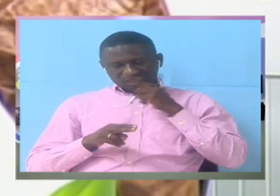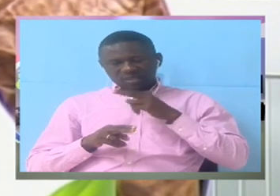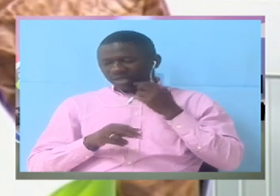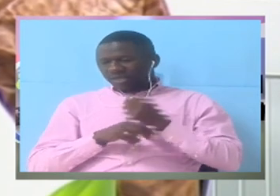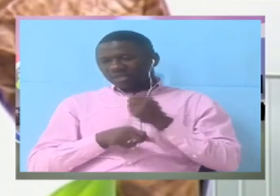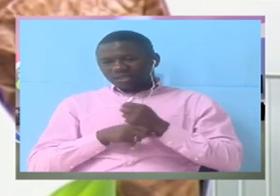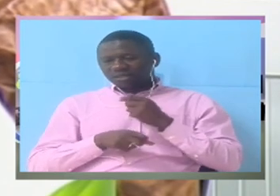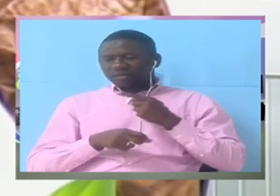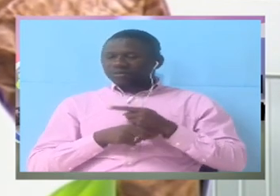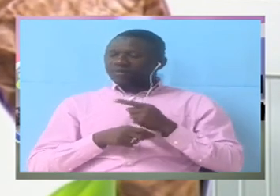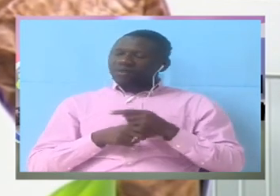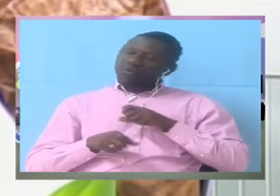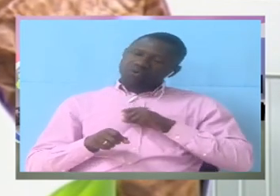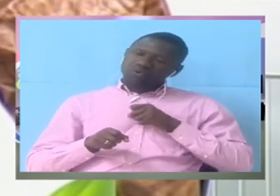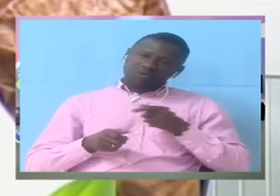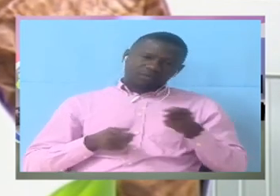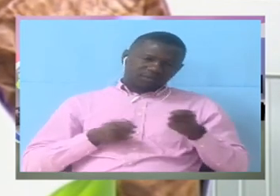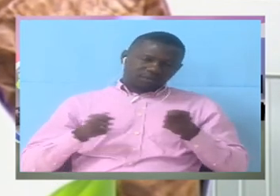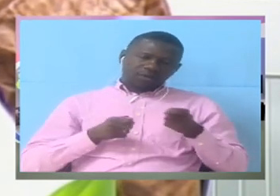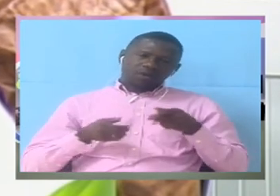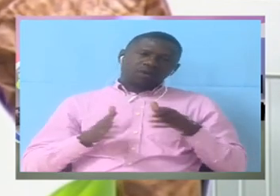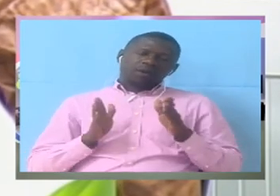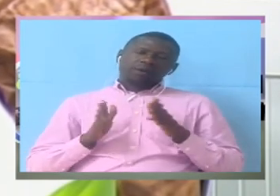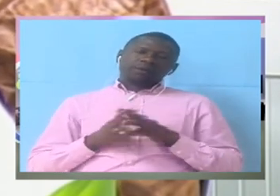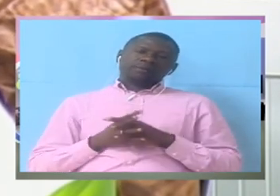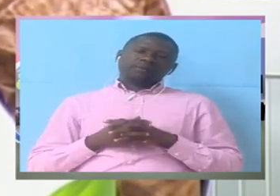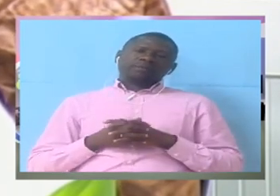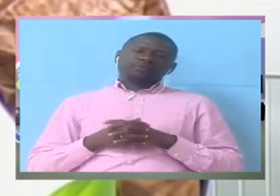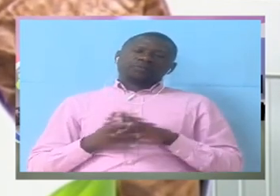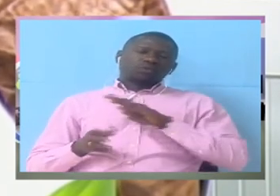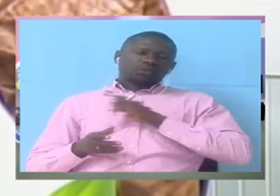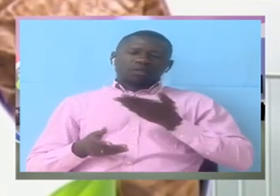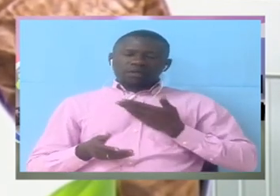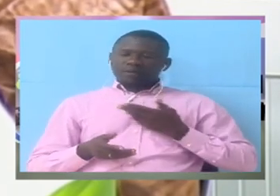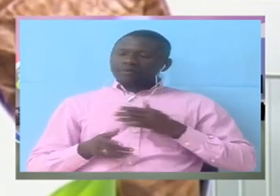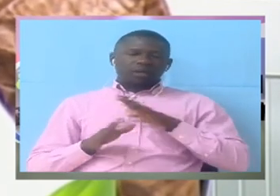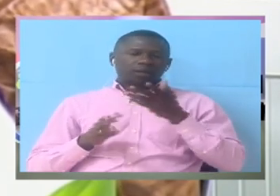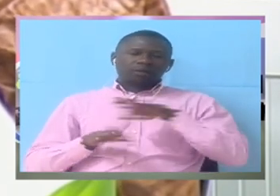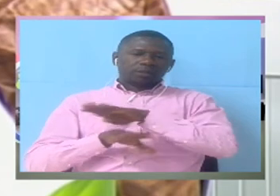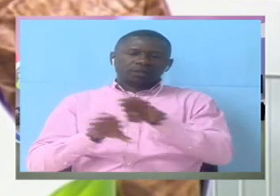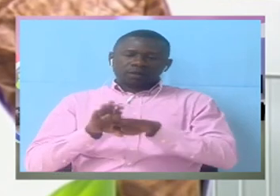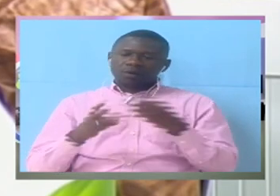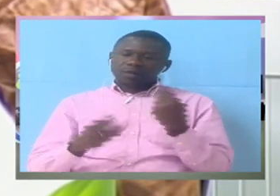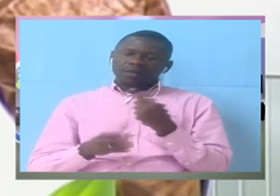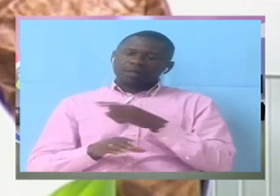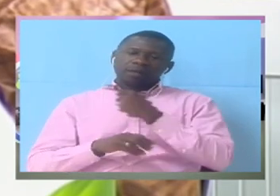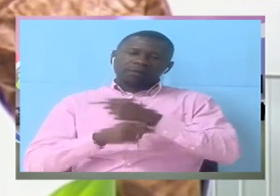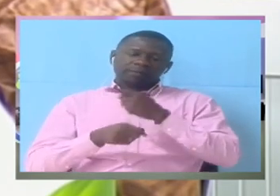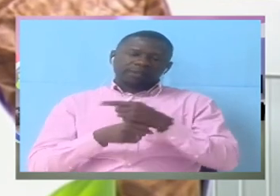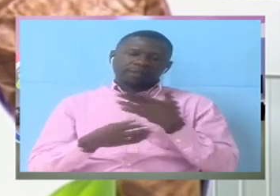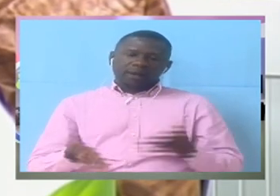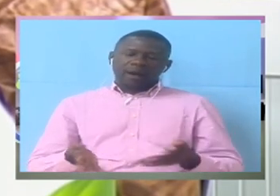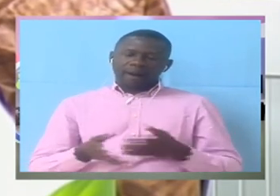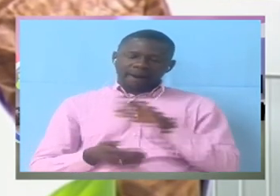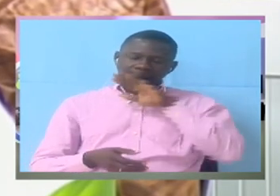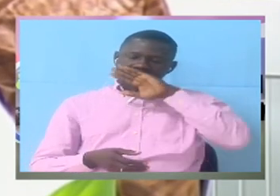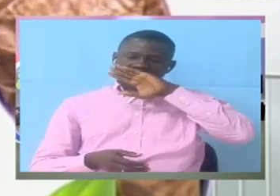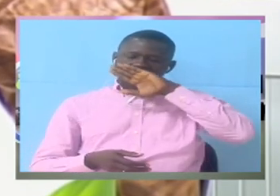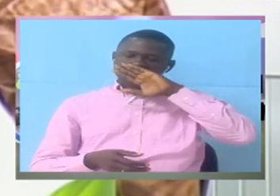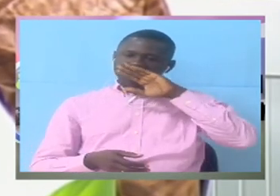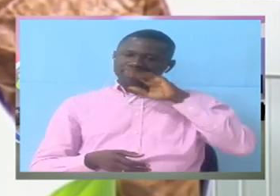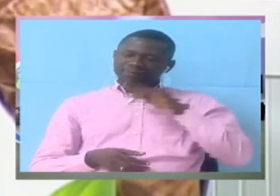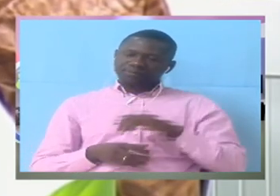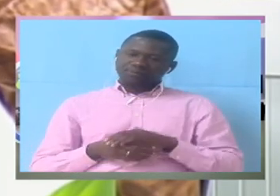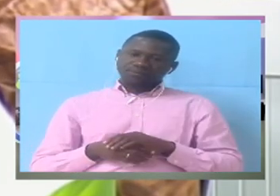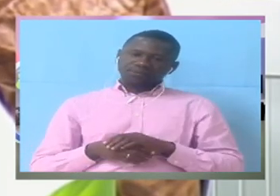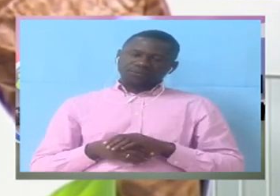Let's also try and manage our affairs in that manner. We don't have any other country other than the Gambia.